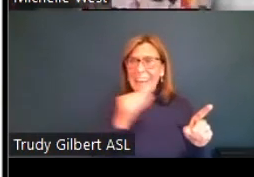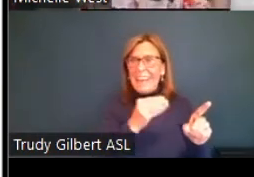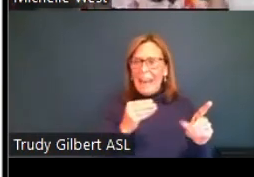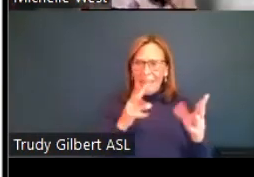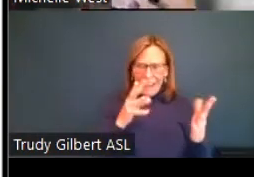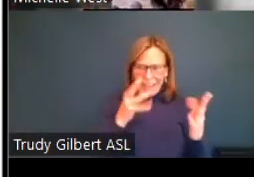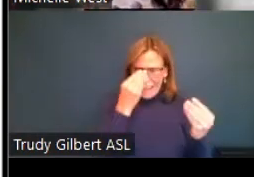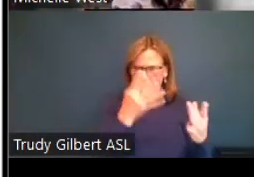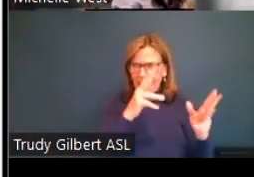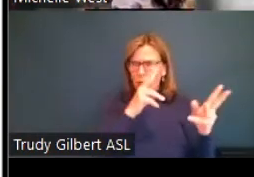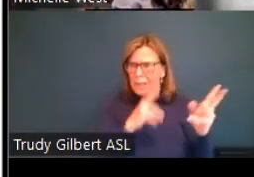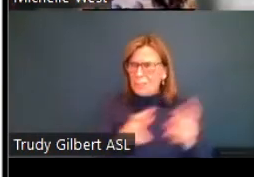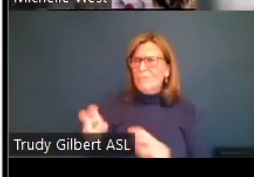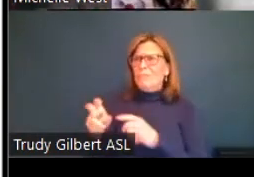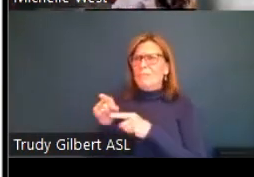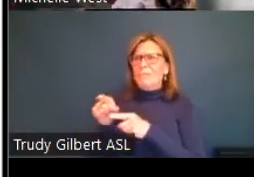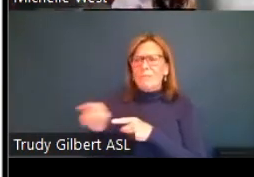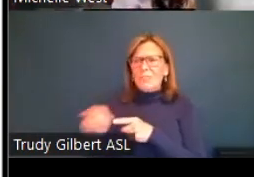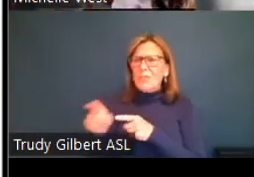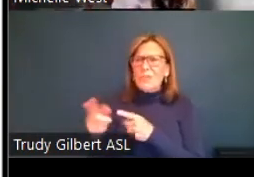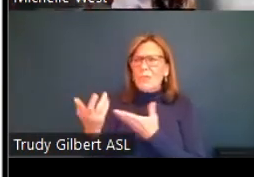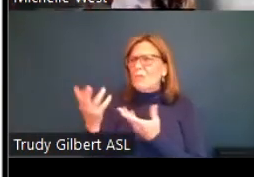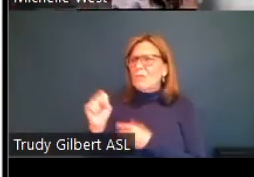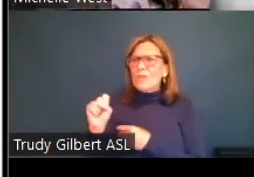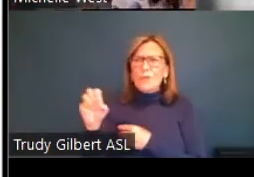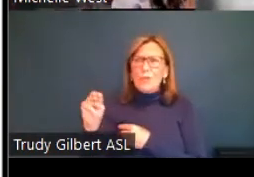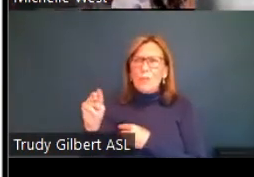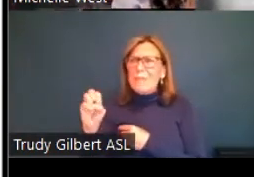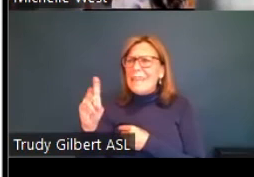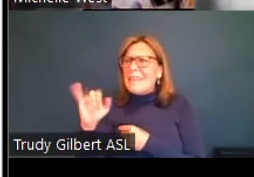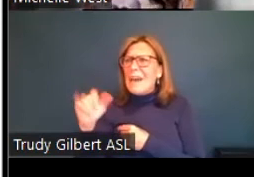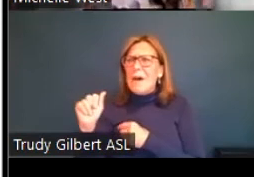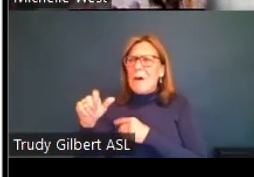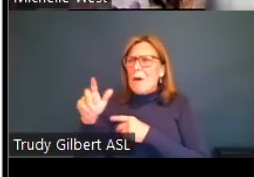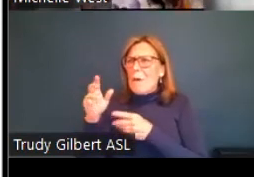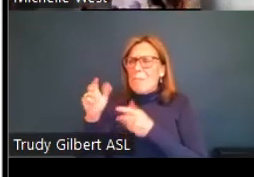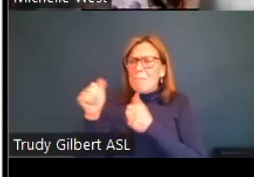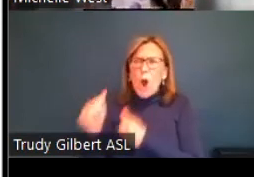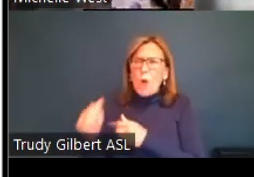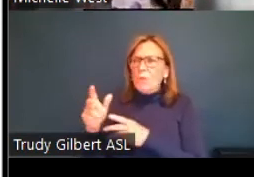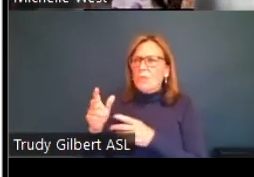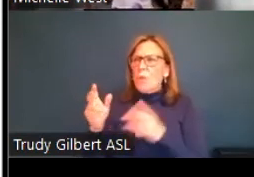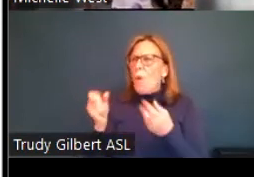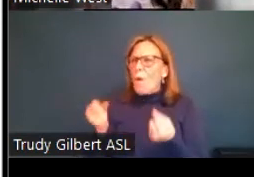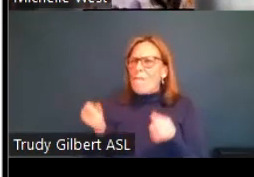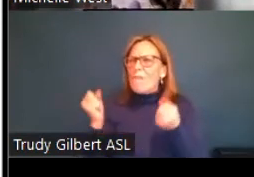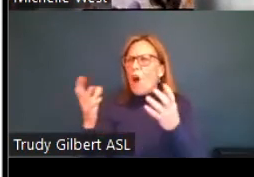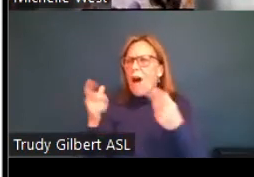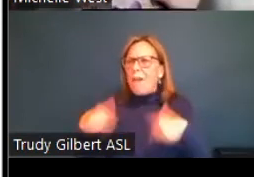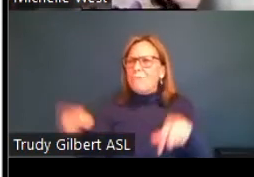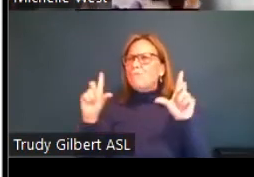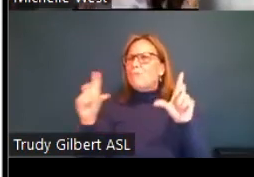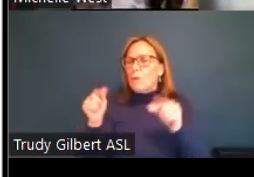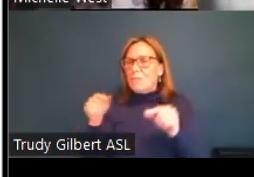you put it into a social media post, you make a web page about it or a blog post. You know, you can use that information.